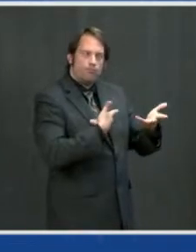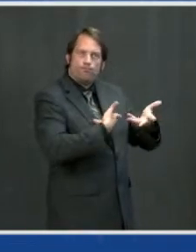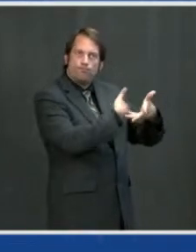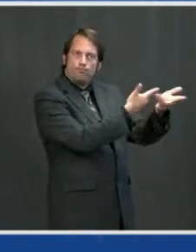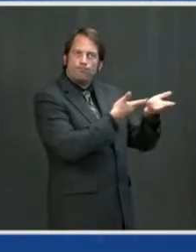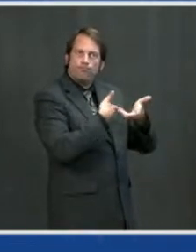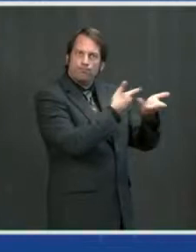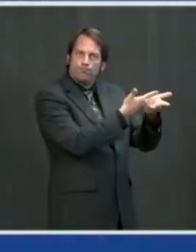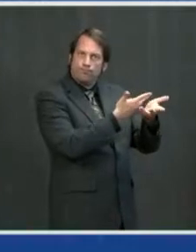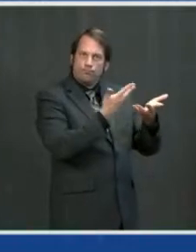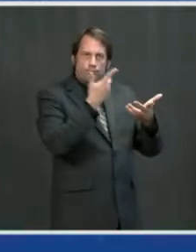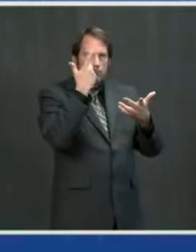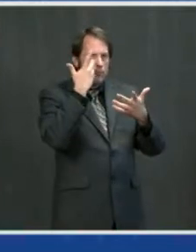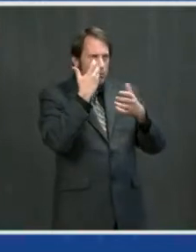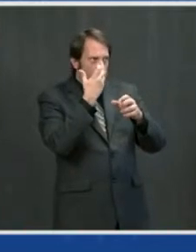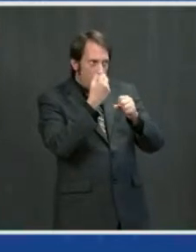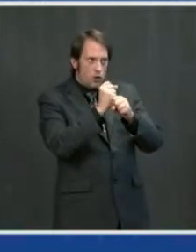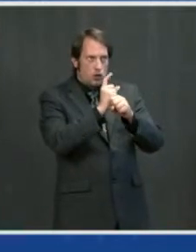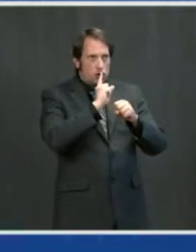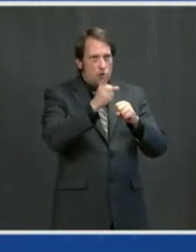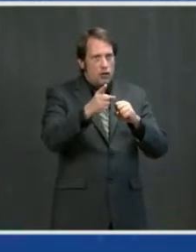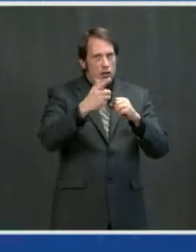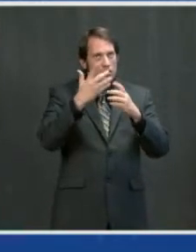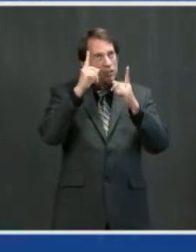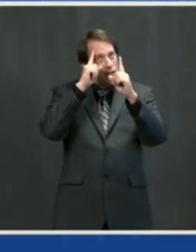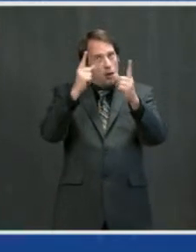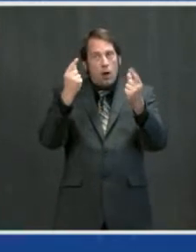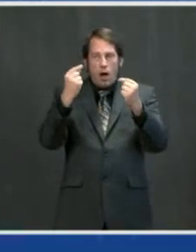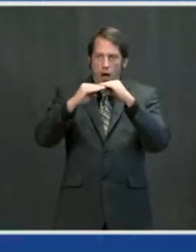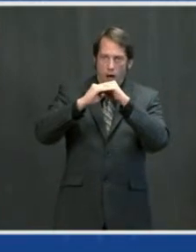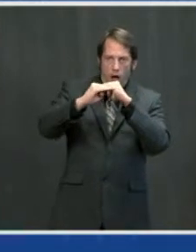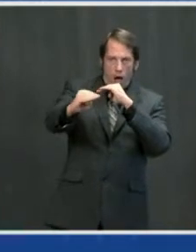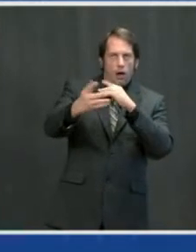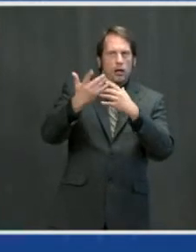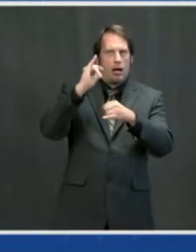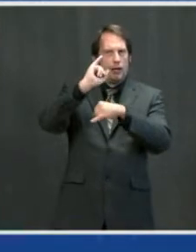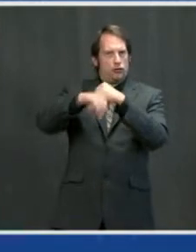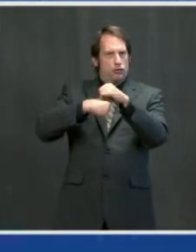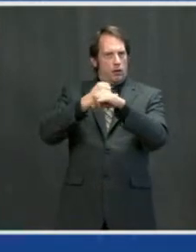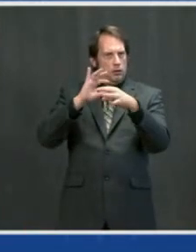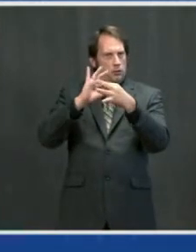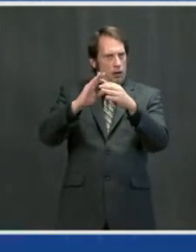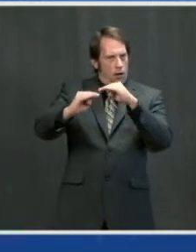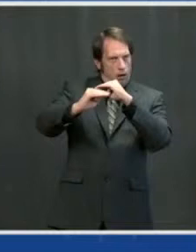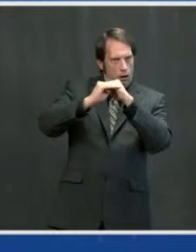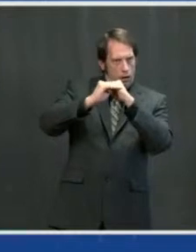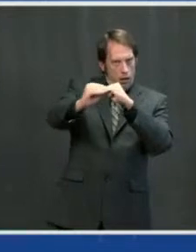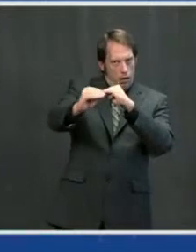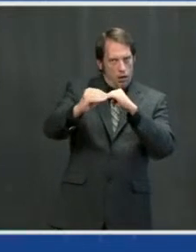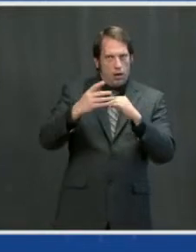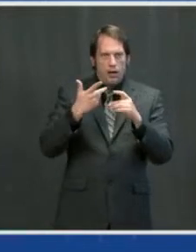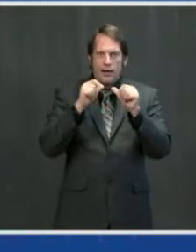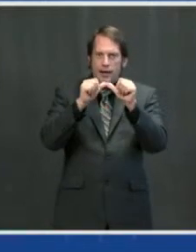of international relations while upholding universal values.